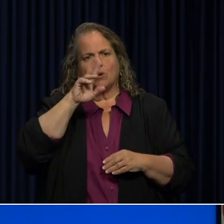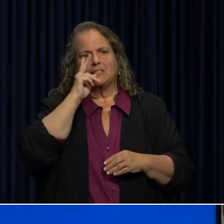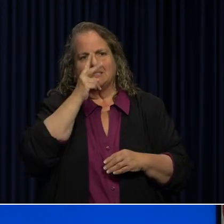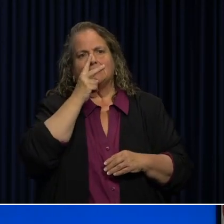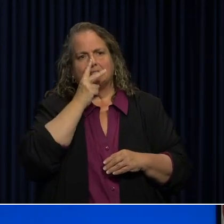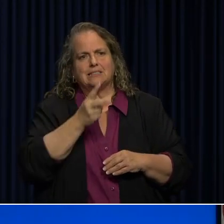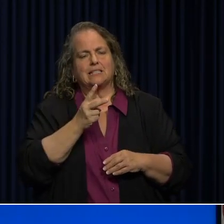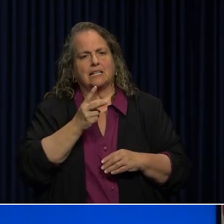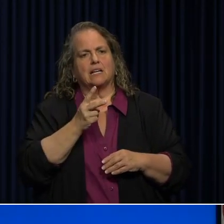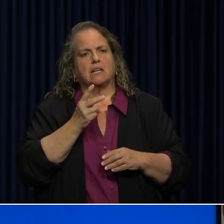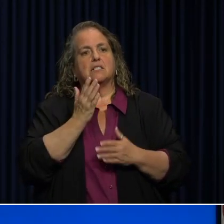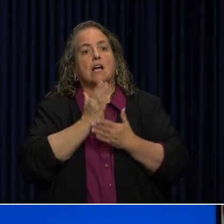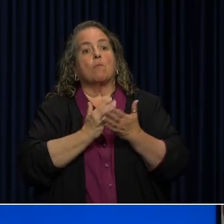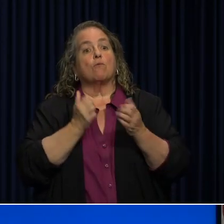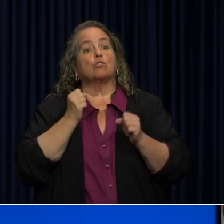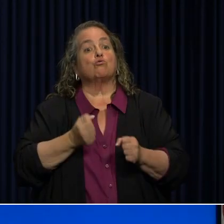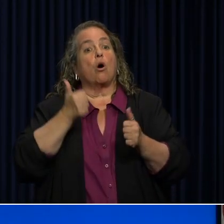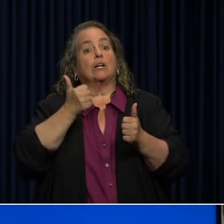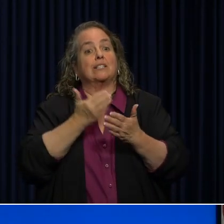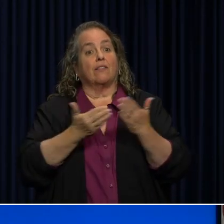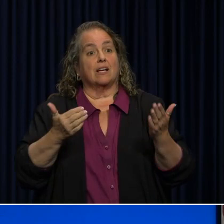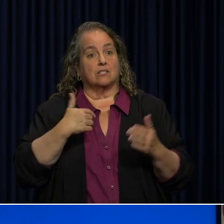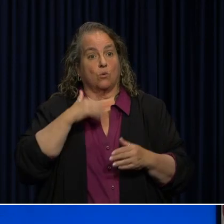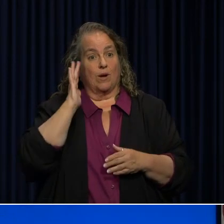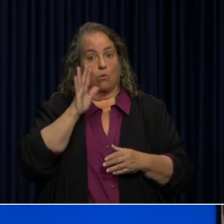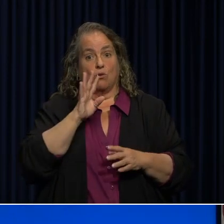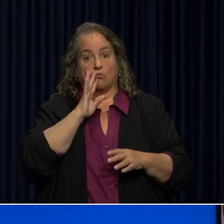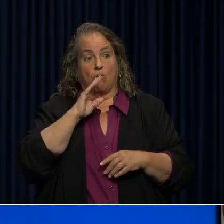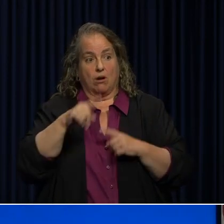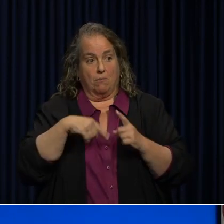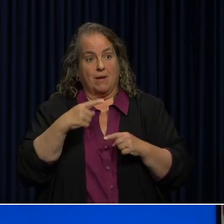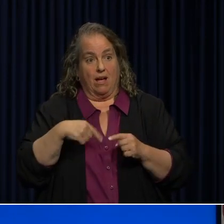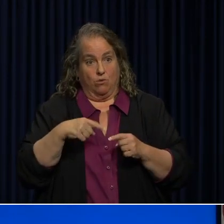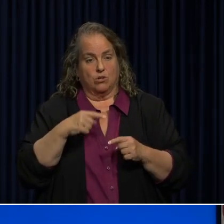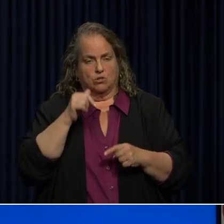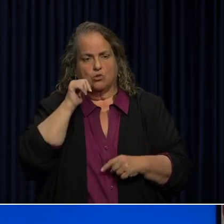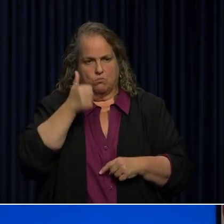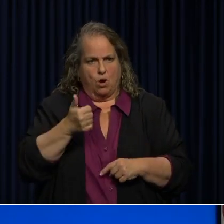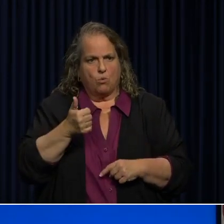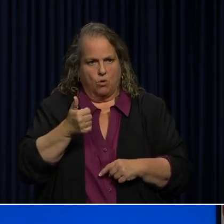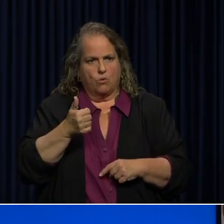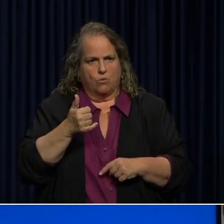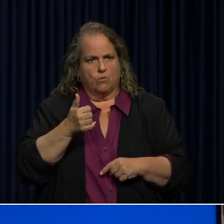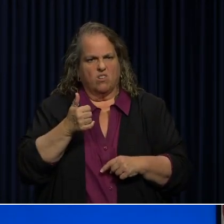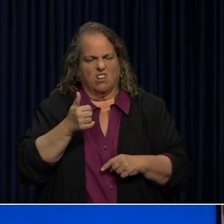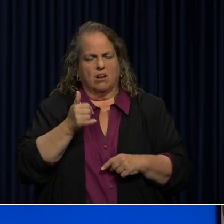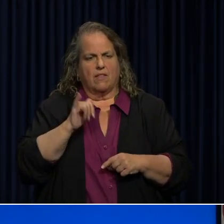some of the strongest steps in the area that we're going to be talking about that have been taken.